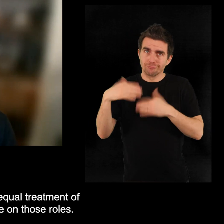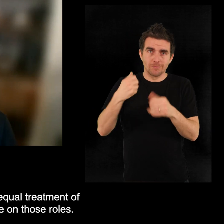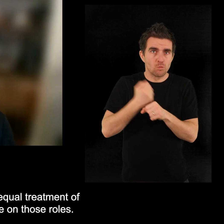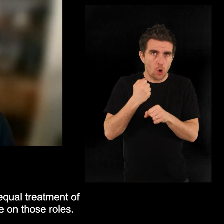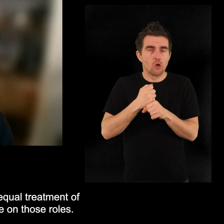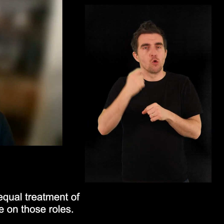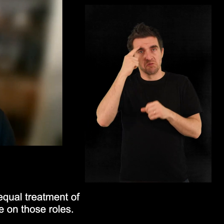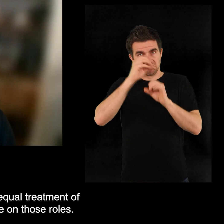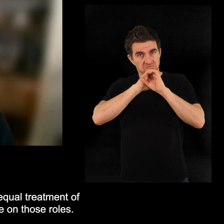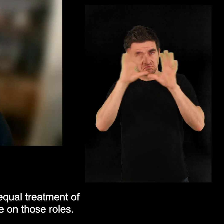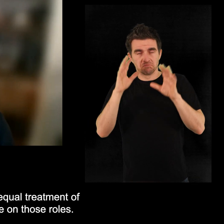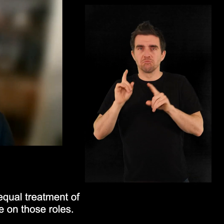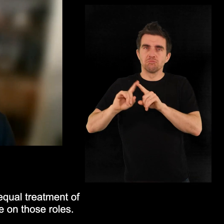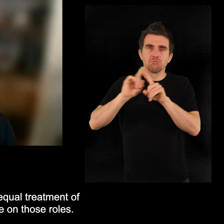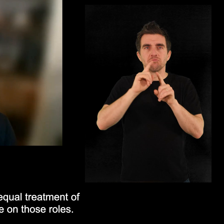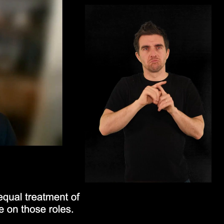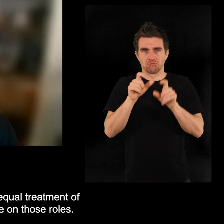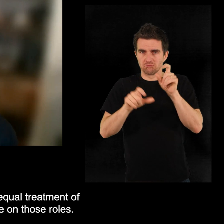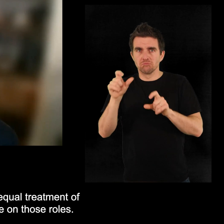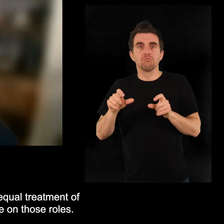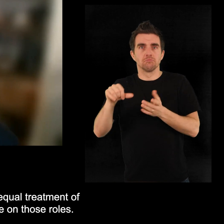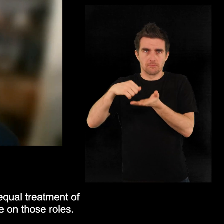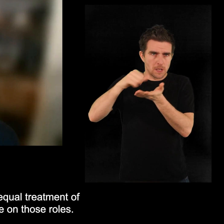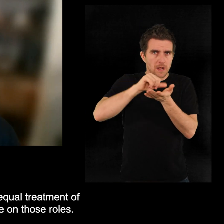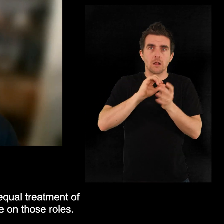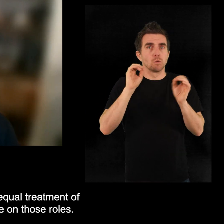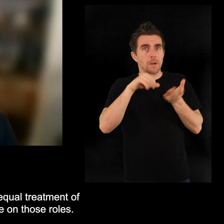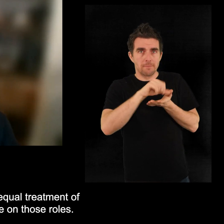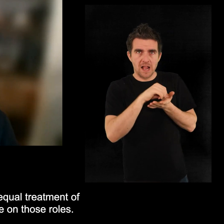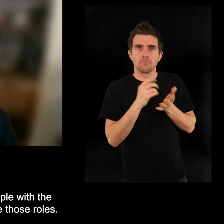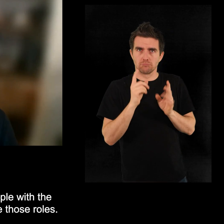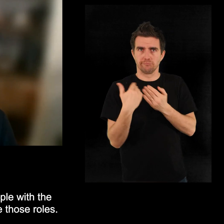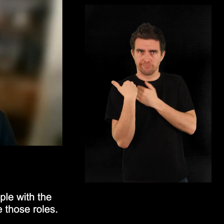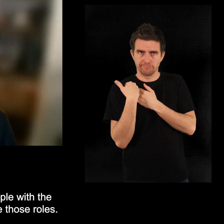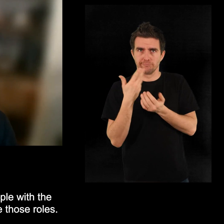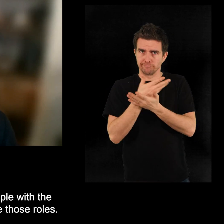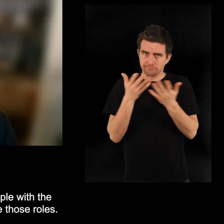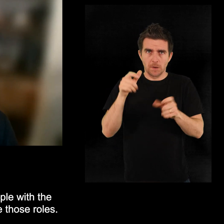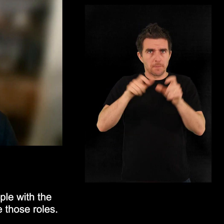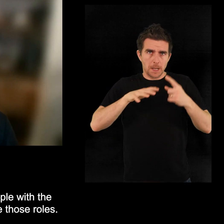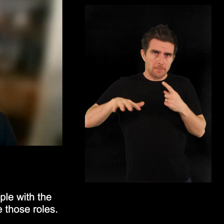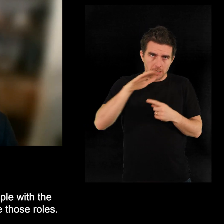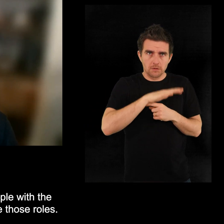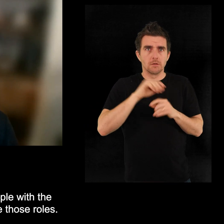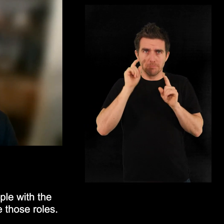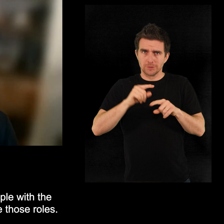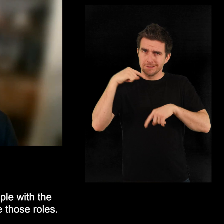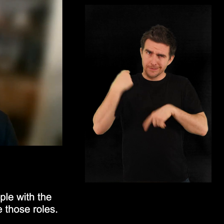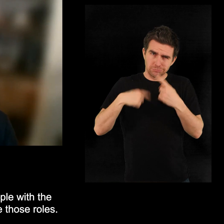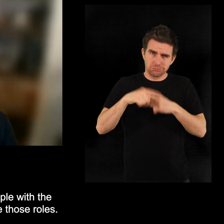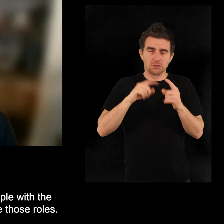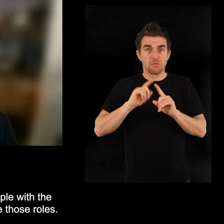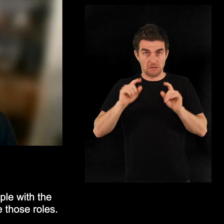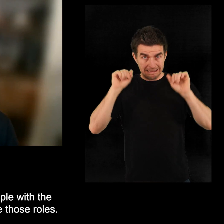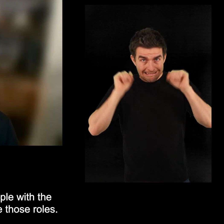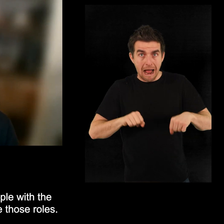treatment of employees, being able to take on those roles. So this requires electing people with the experience to be